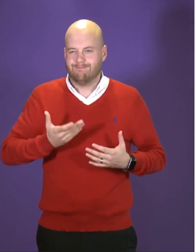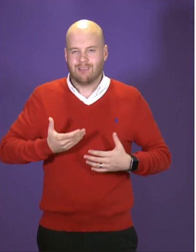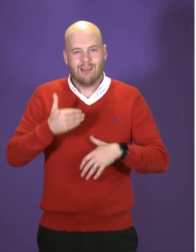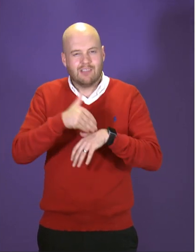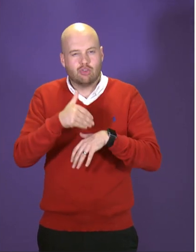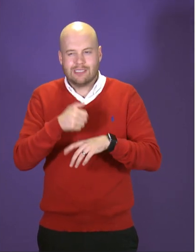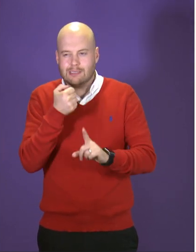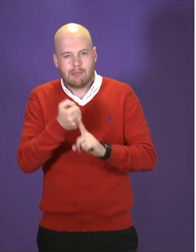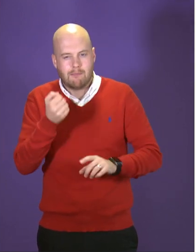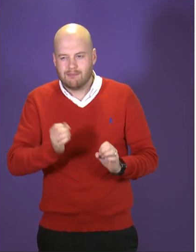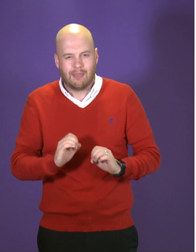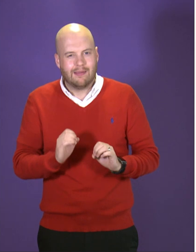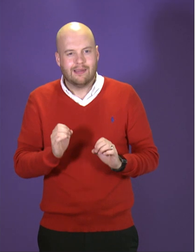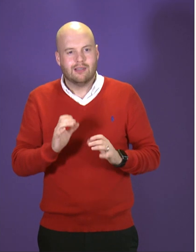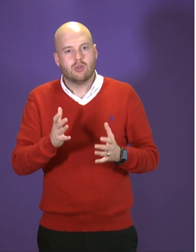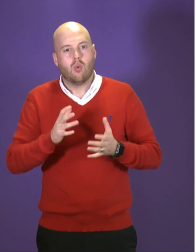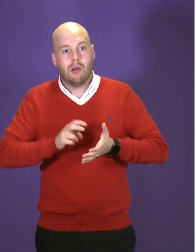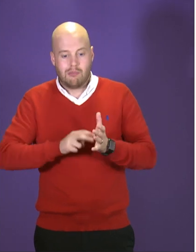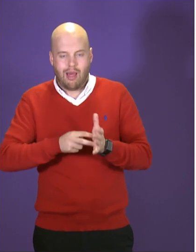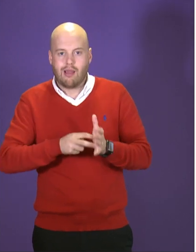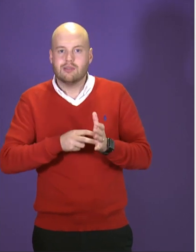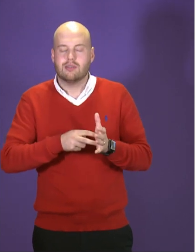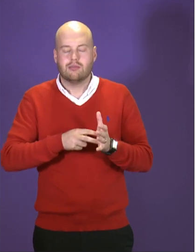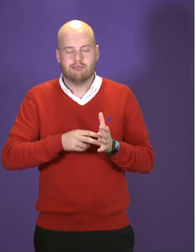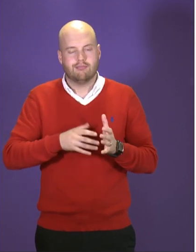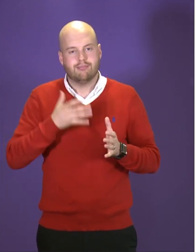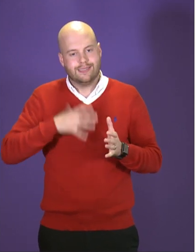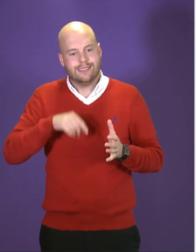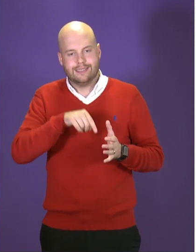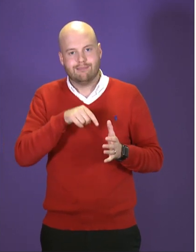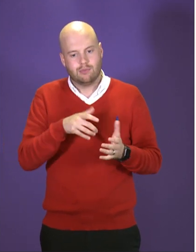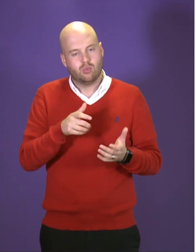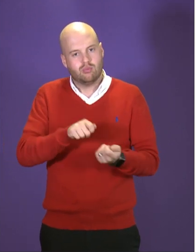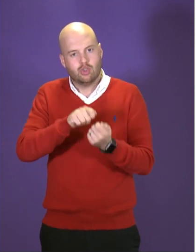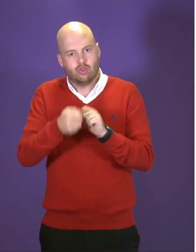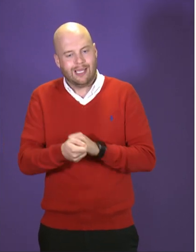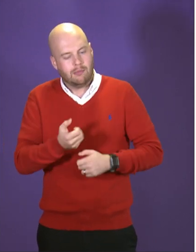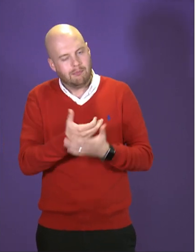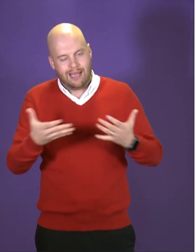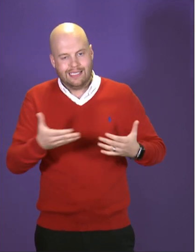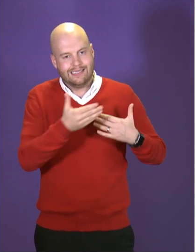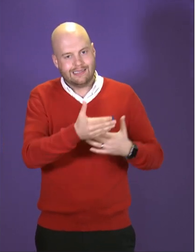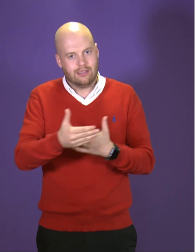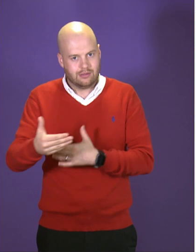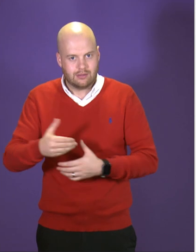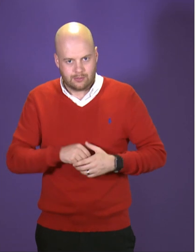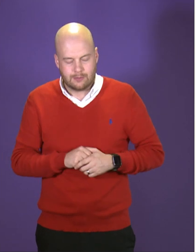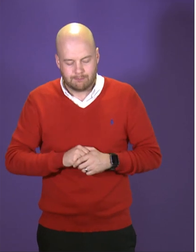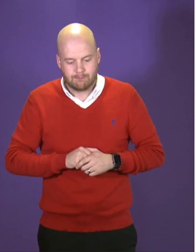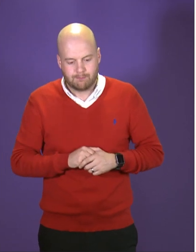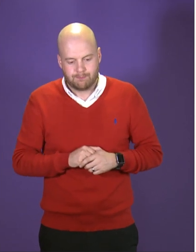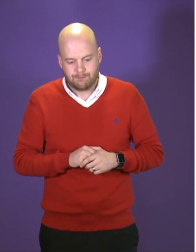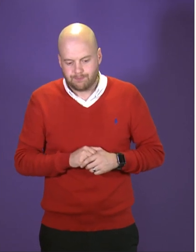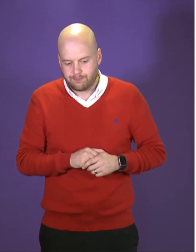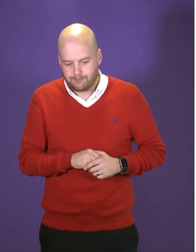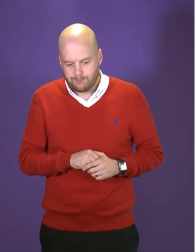and therefore we have plans to change many sectors in many layers. And what we